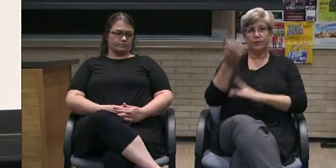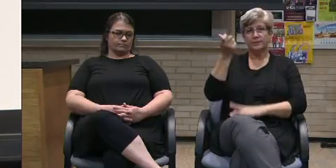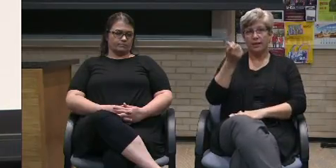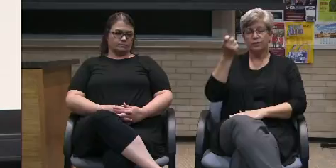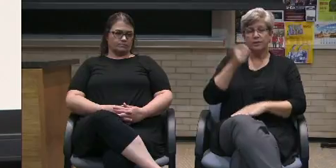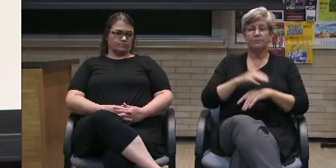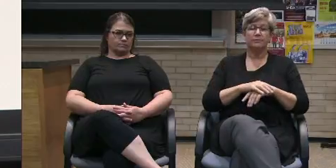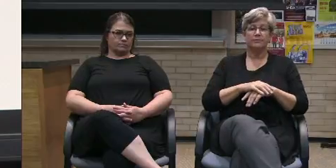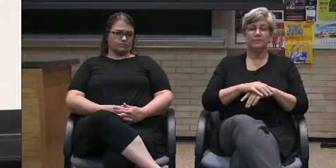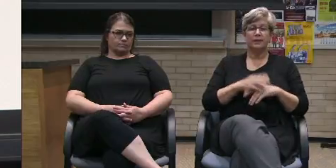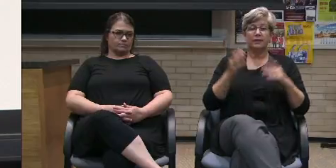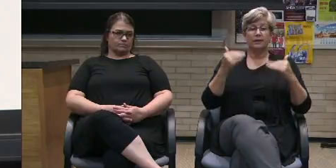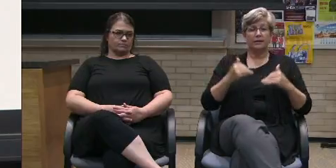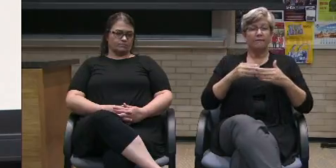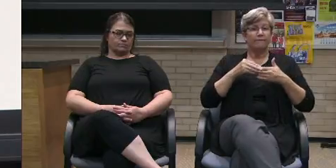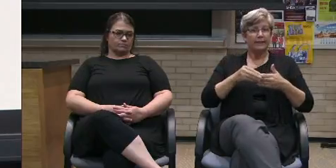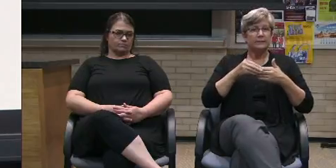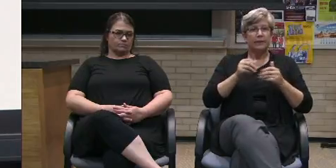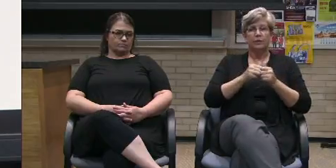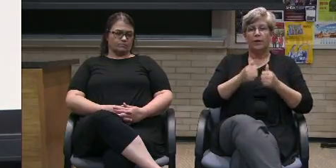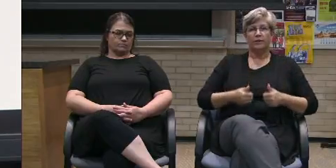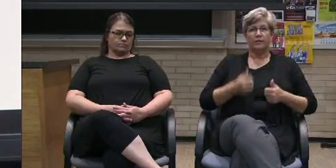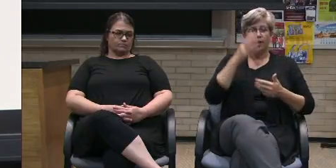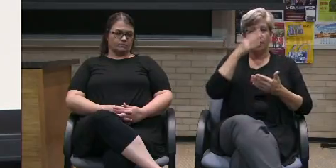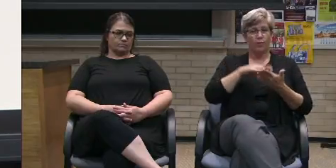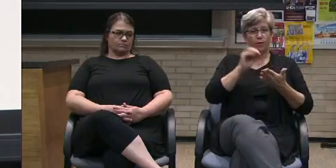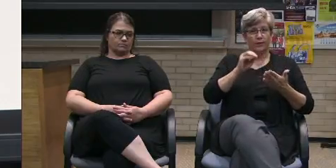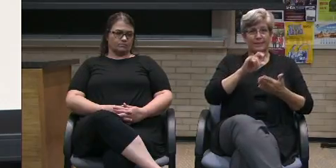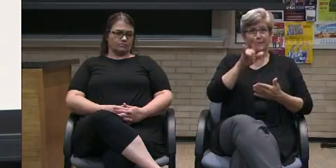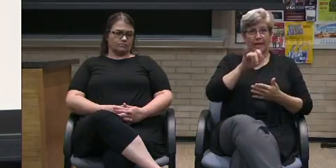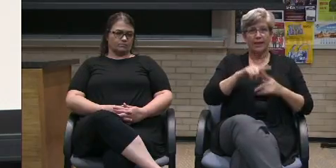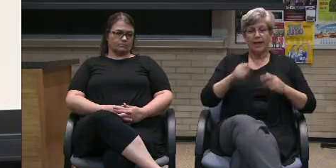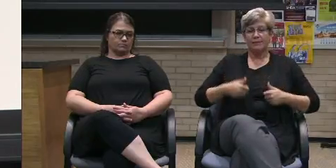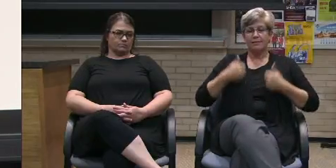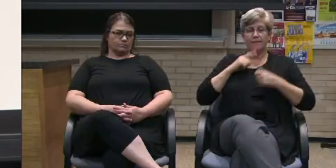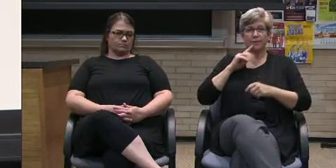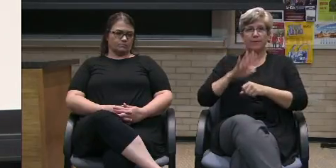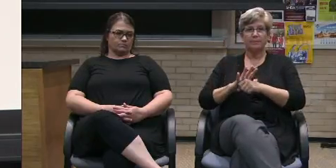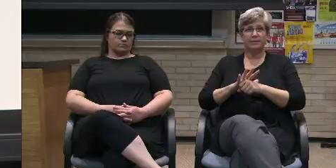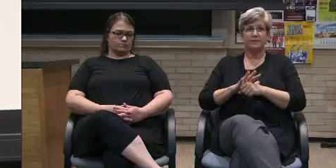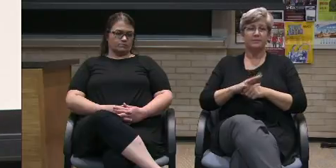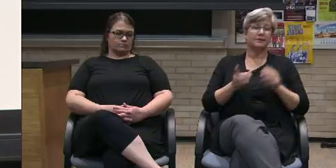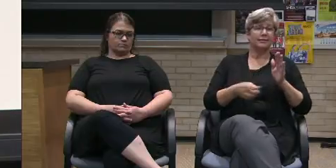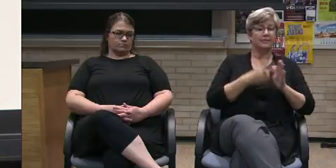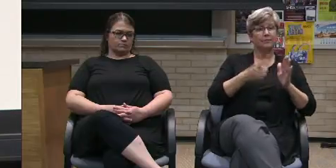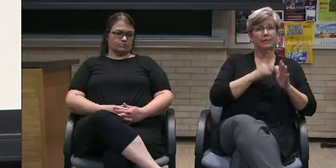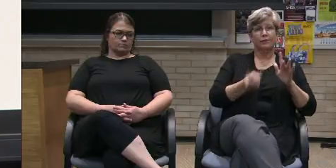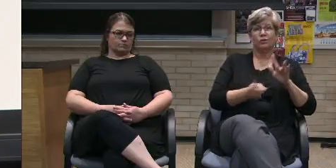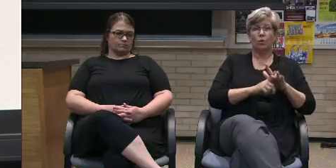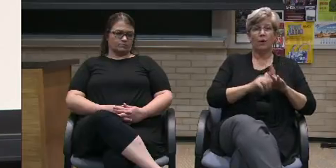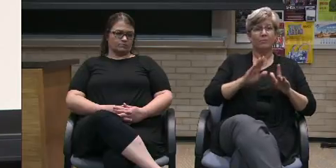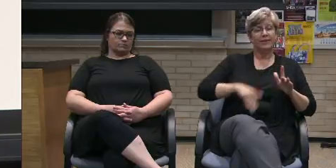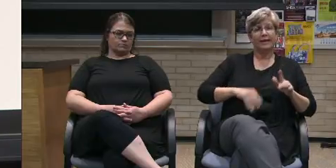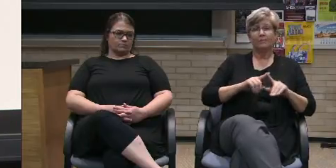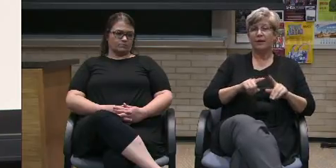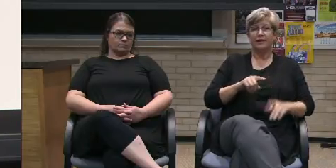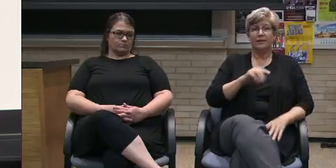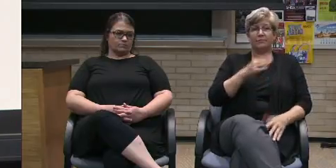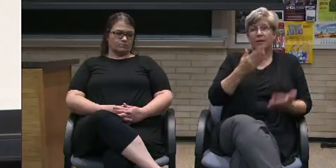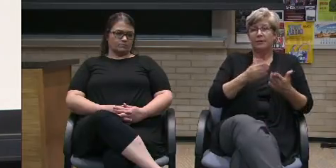style and life commitments. That understanding that if the person, comes in late because the bus was late dropping the kids off,